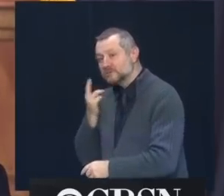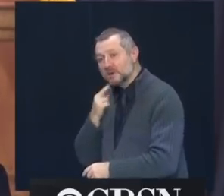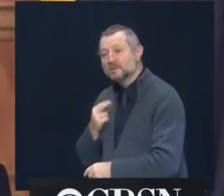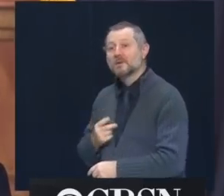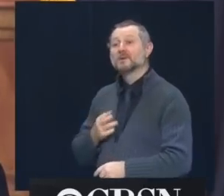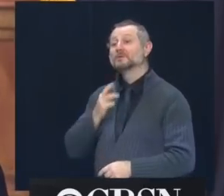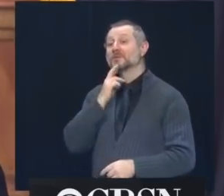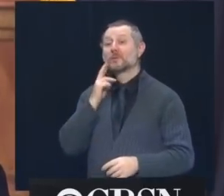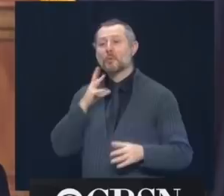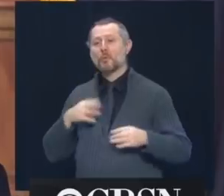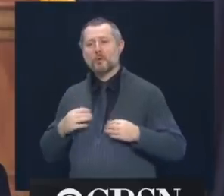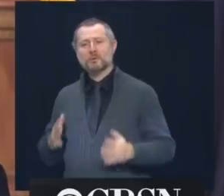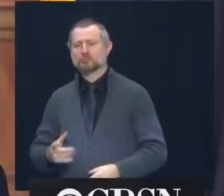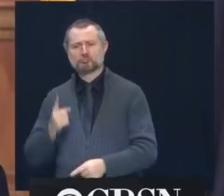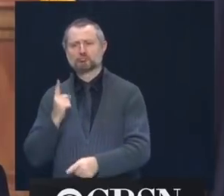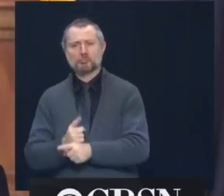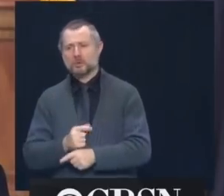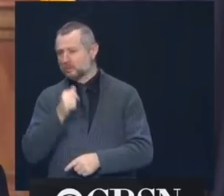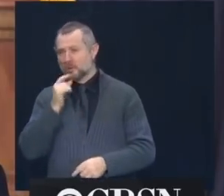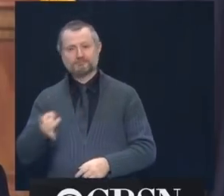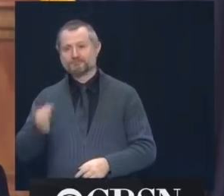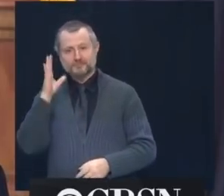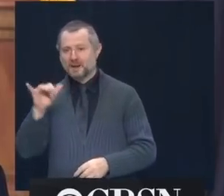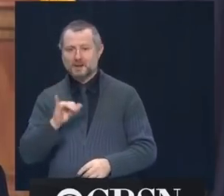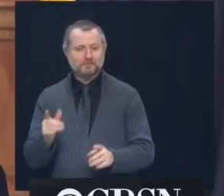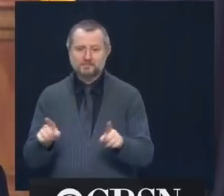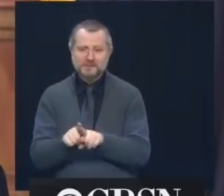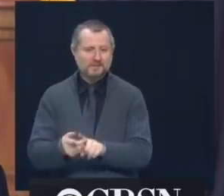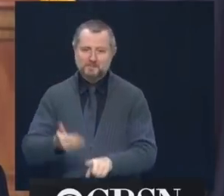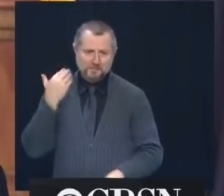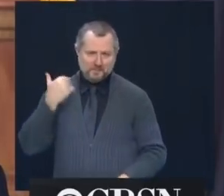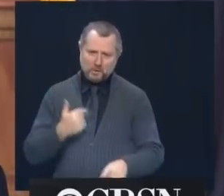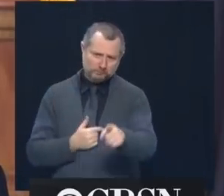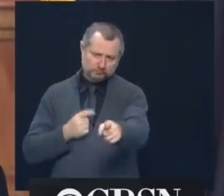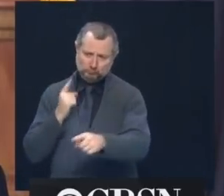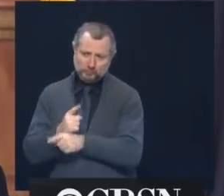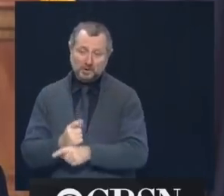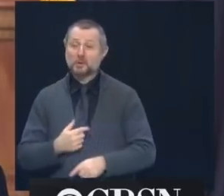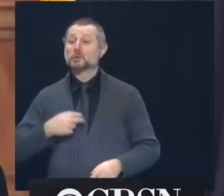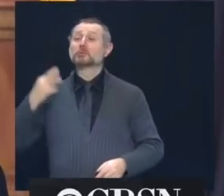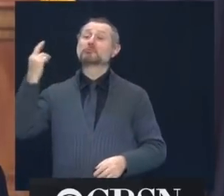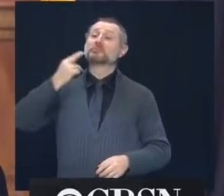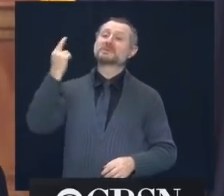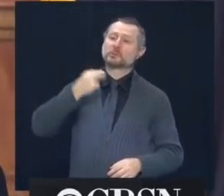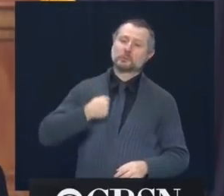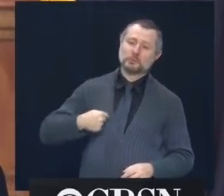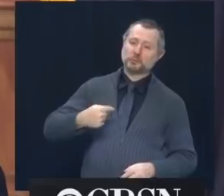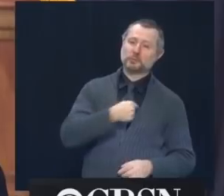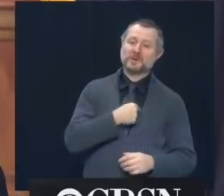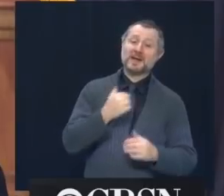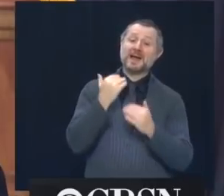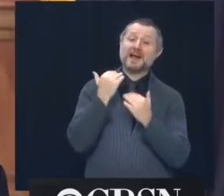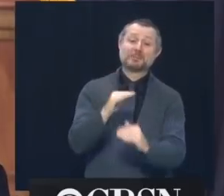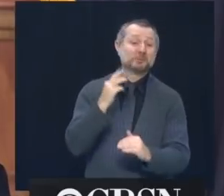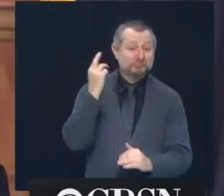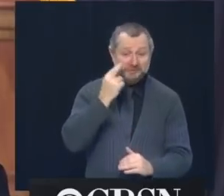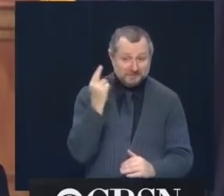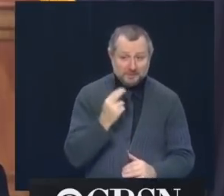it was, but it's not as bad as it was because we put significant restrictions on indoor